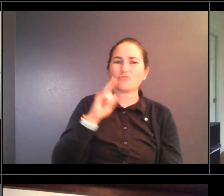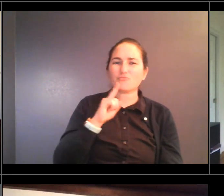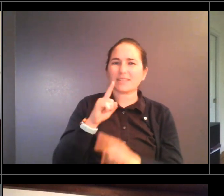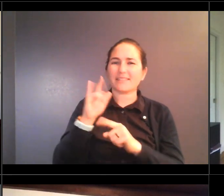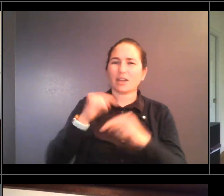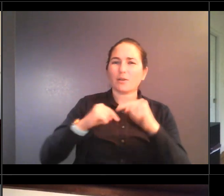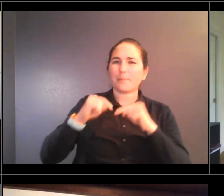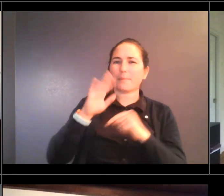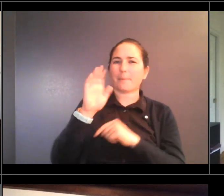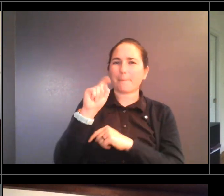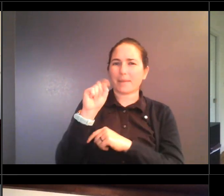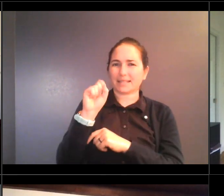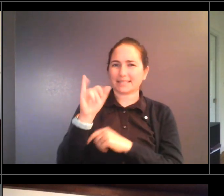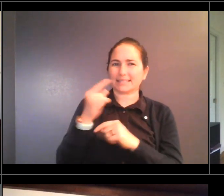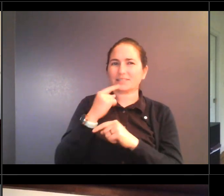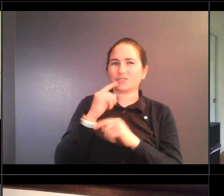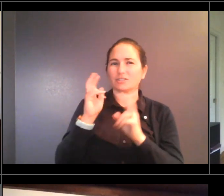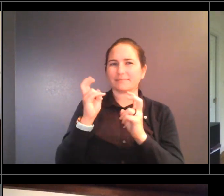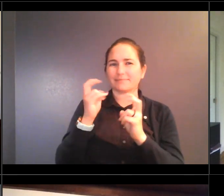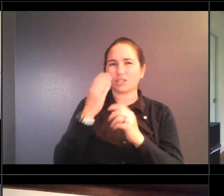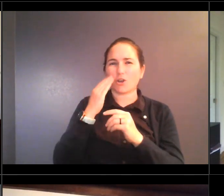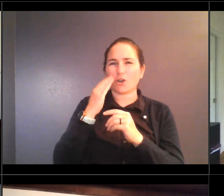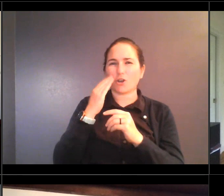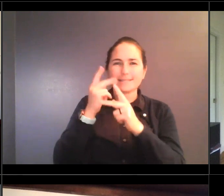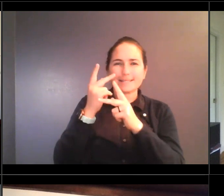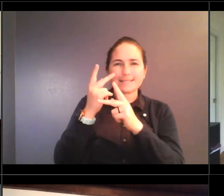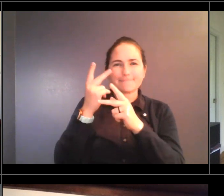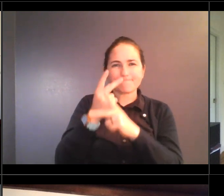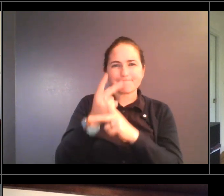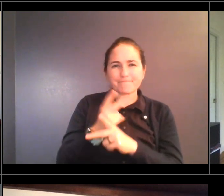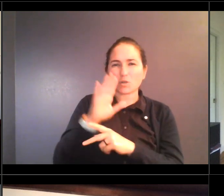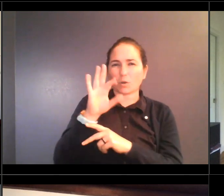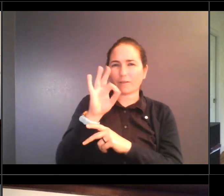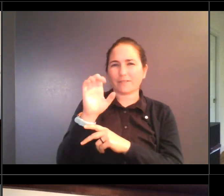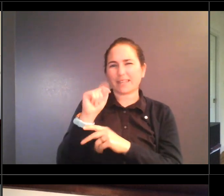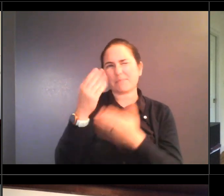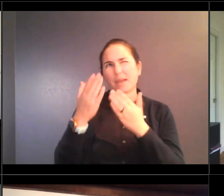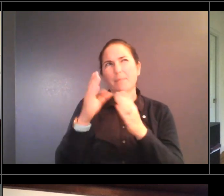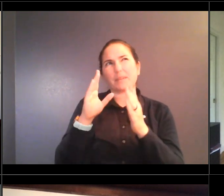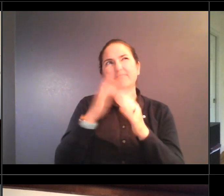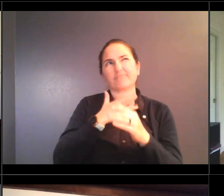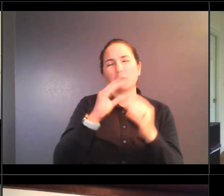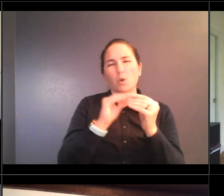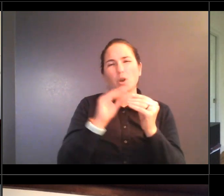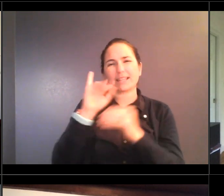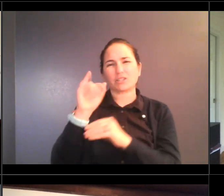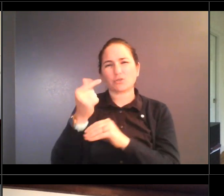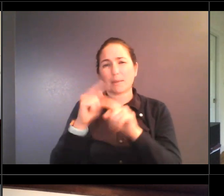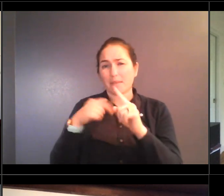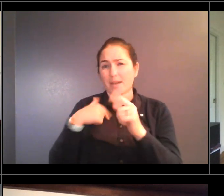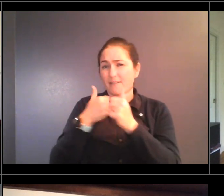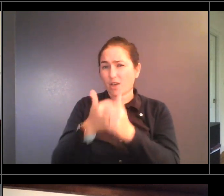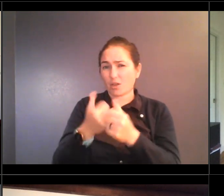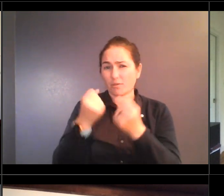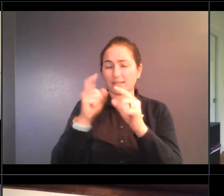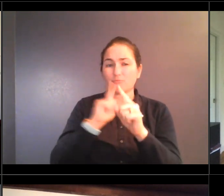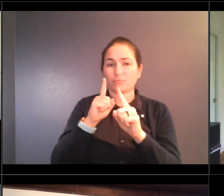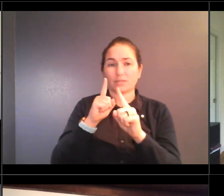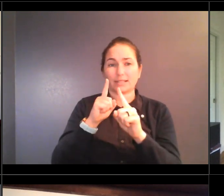like curating your feed. I mean, this is something we maybe think more about on Instagram, but you know, I follow I'm really